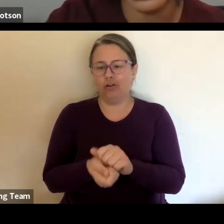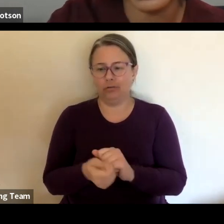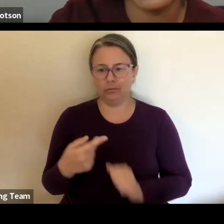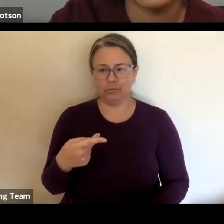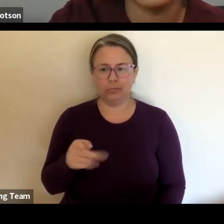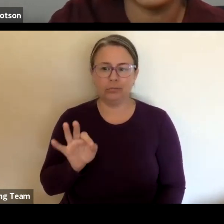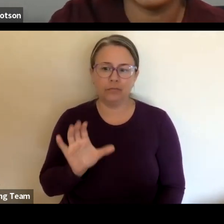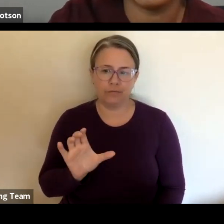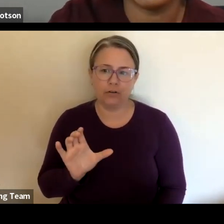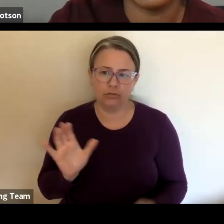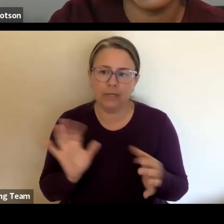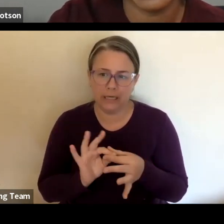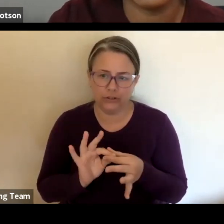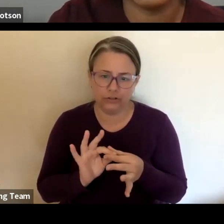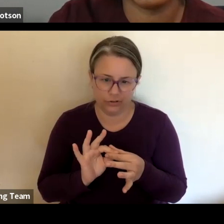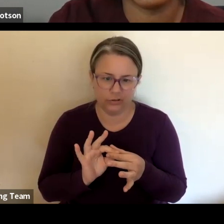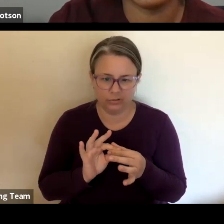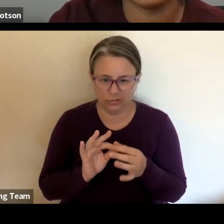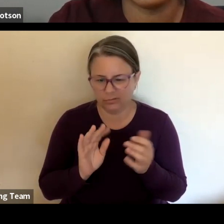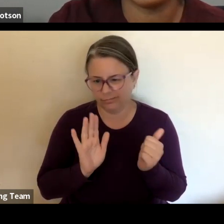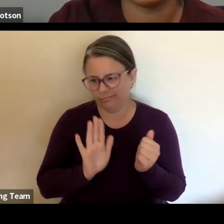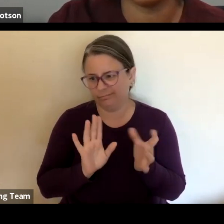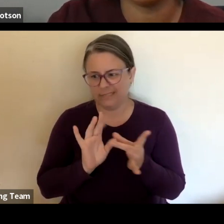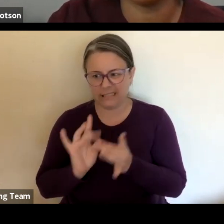be associated with white matter hyperintensities.